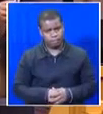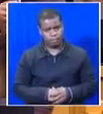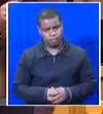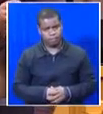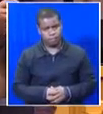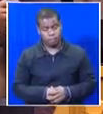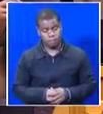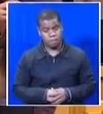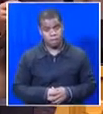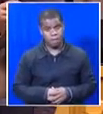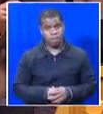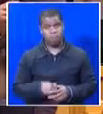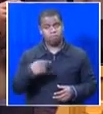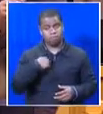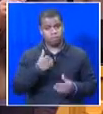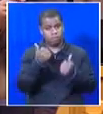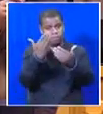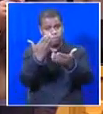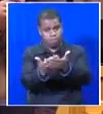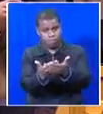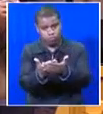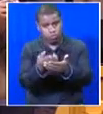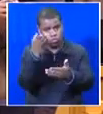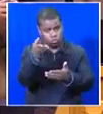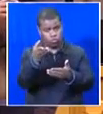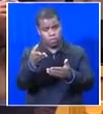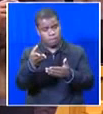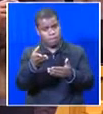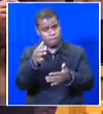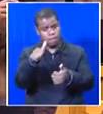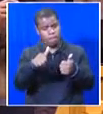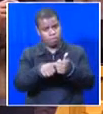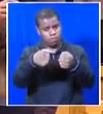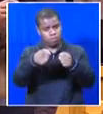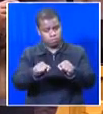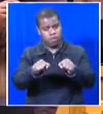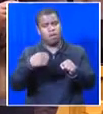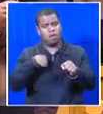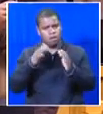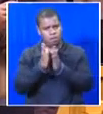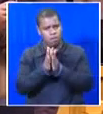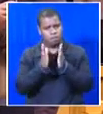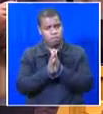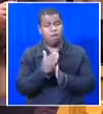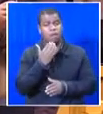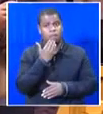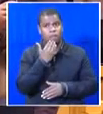I challenge you as a presiding officer to bring a breathalyzer now